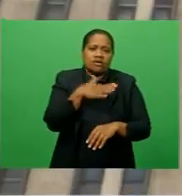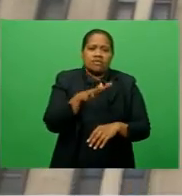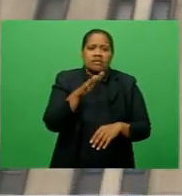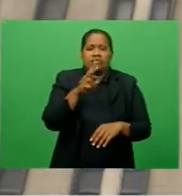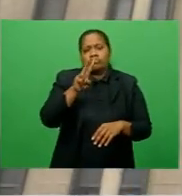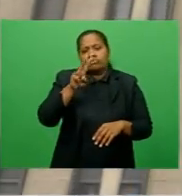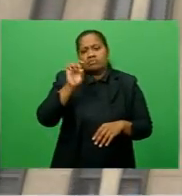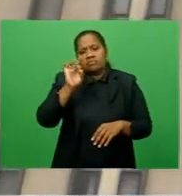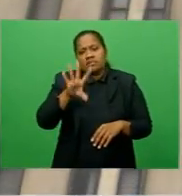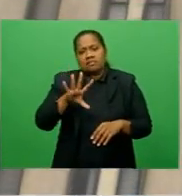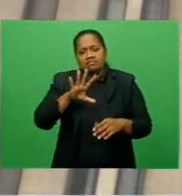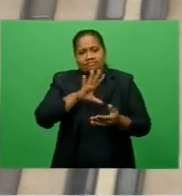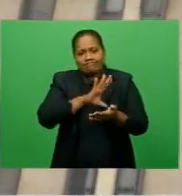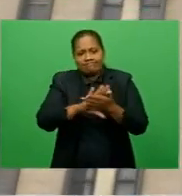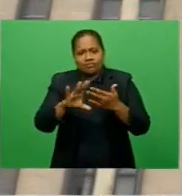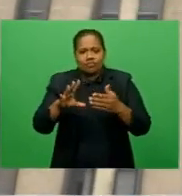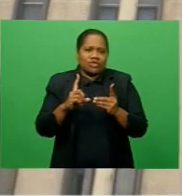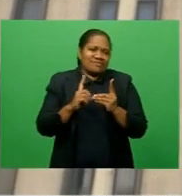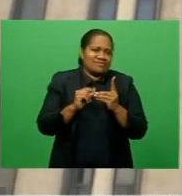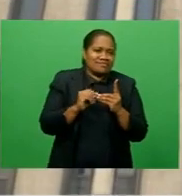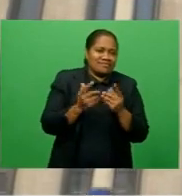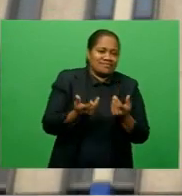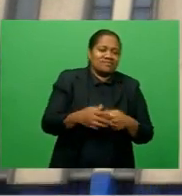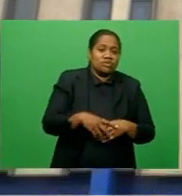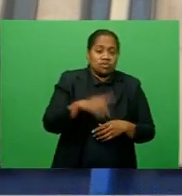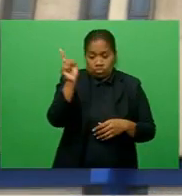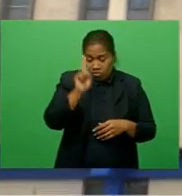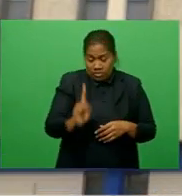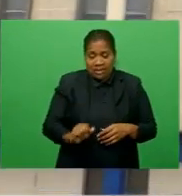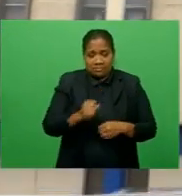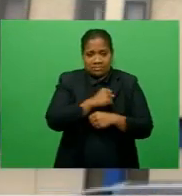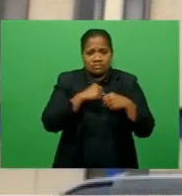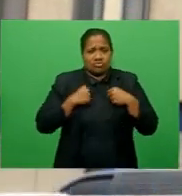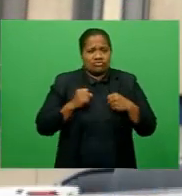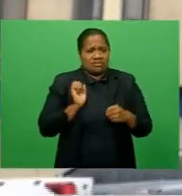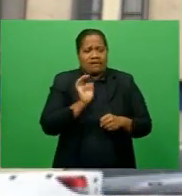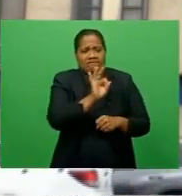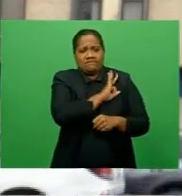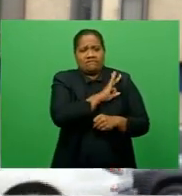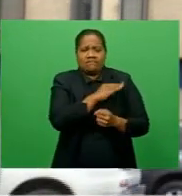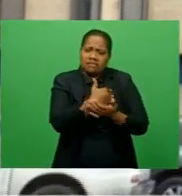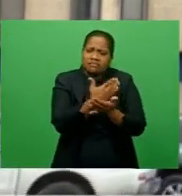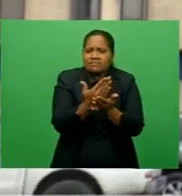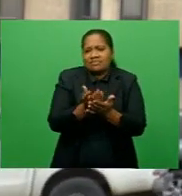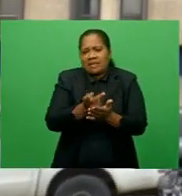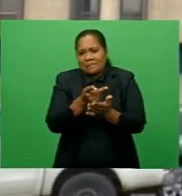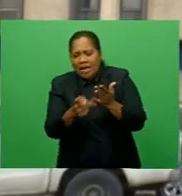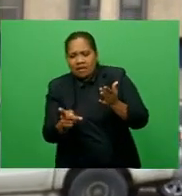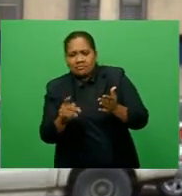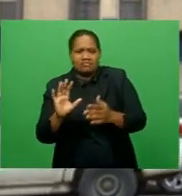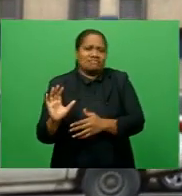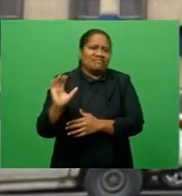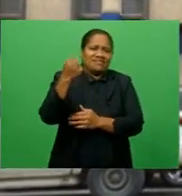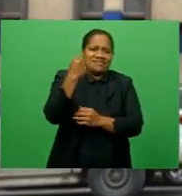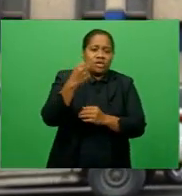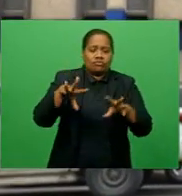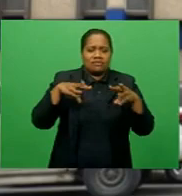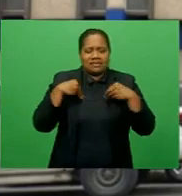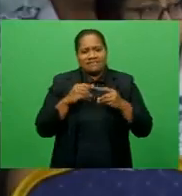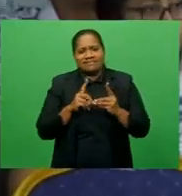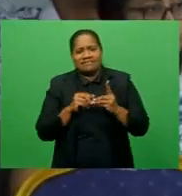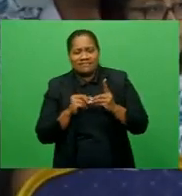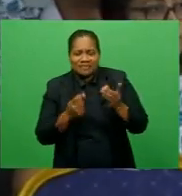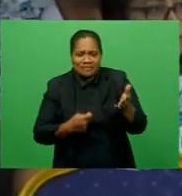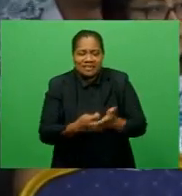$203,210 in bonus. Today, our staff share the part of the success by receiving a bonus payment, while